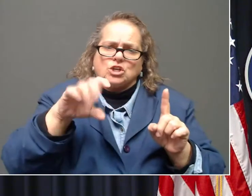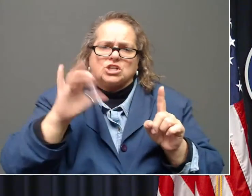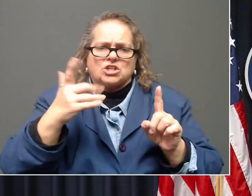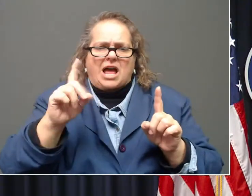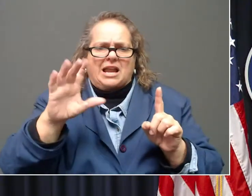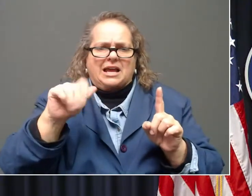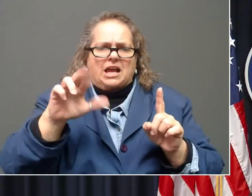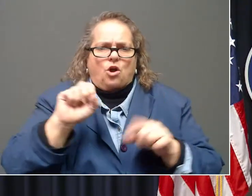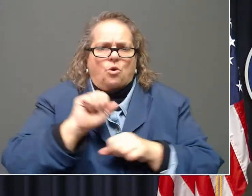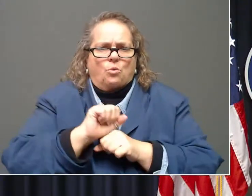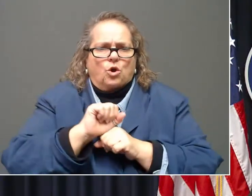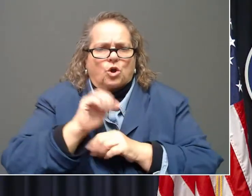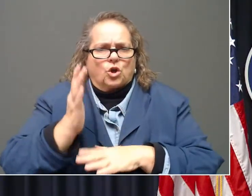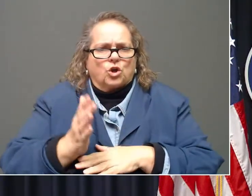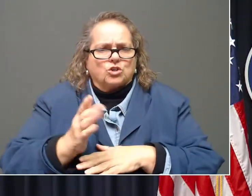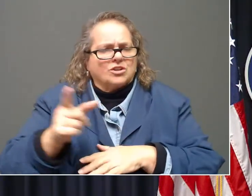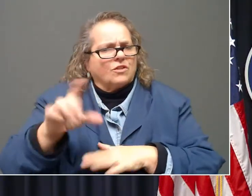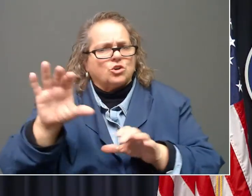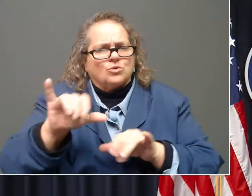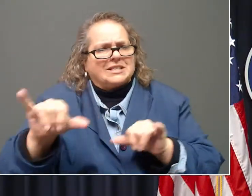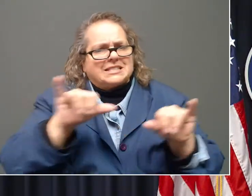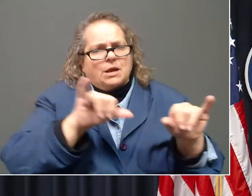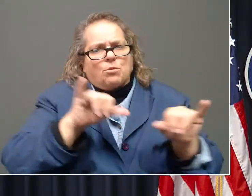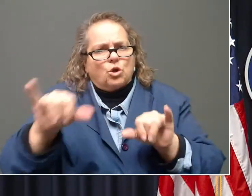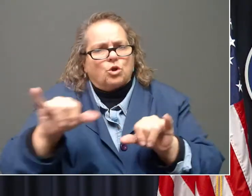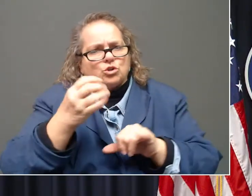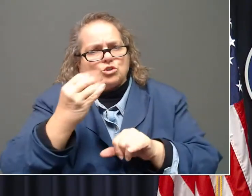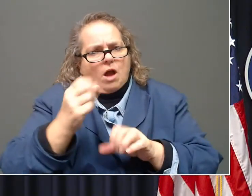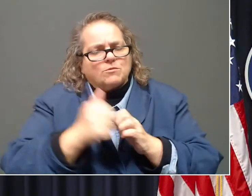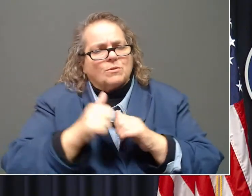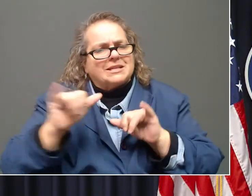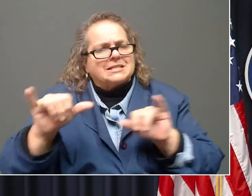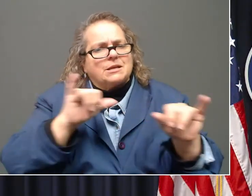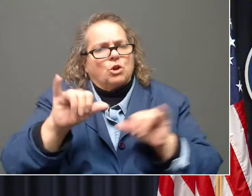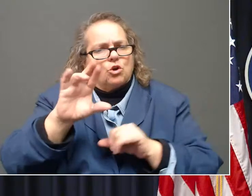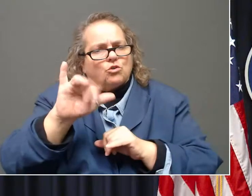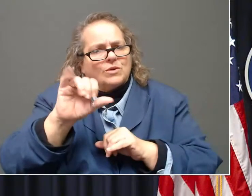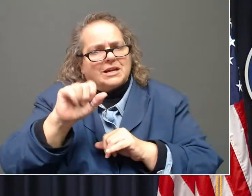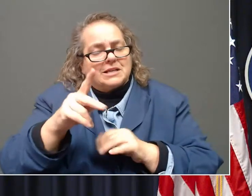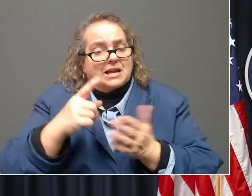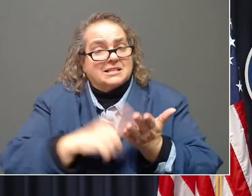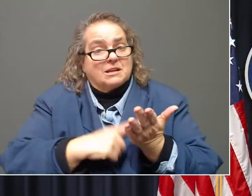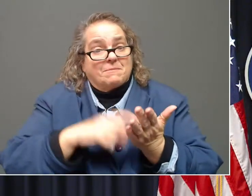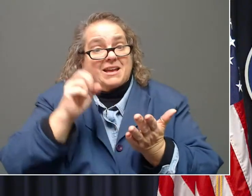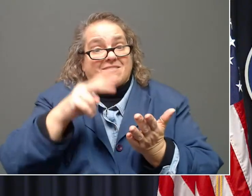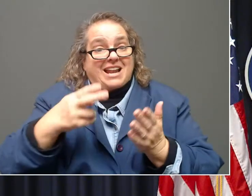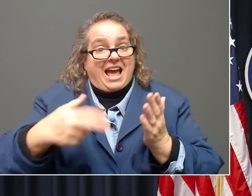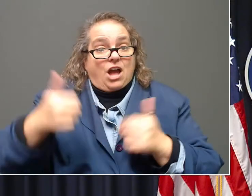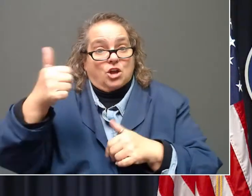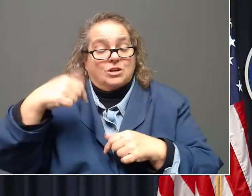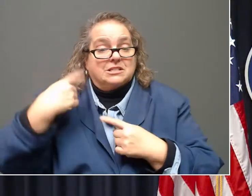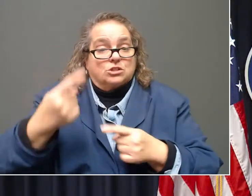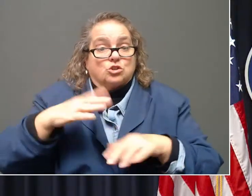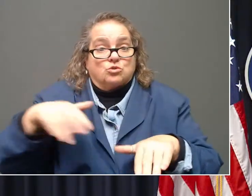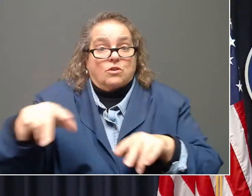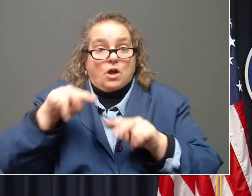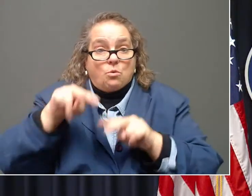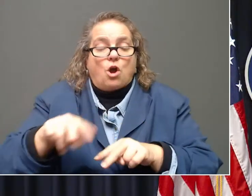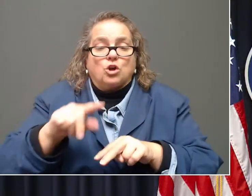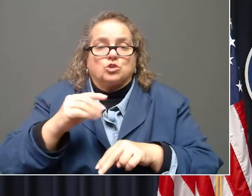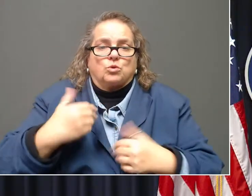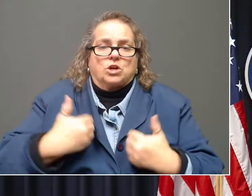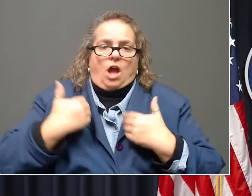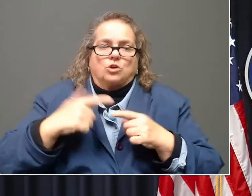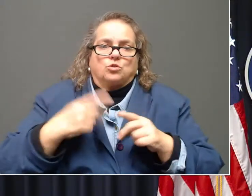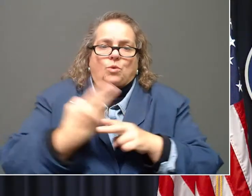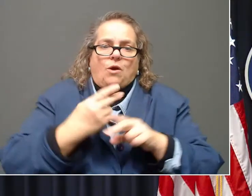Kentucky. With it only being open 3 days and anticipated 2,000 doses, will that open up again in a few more weeks when those folks